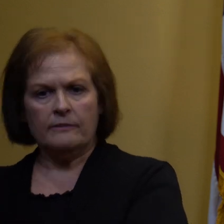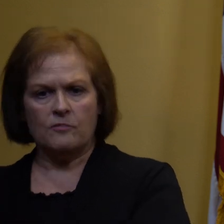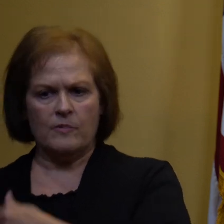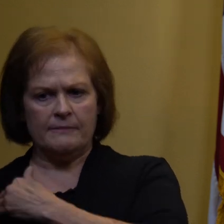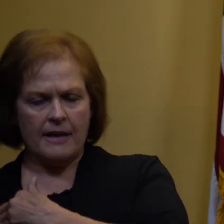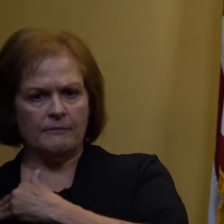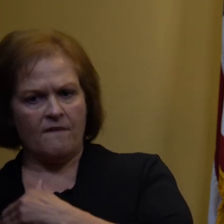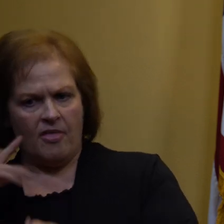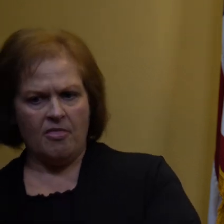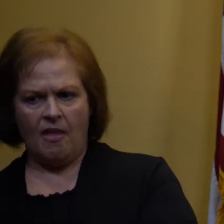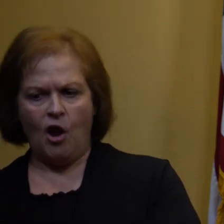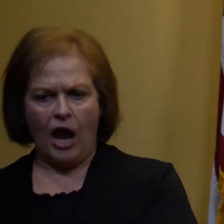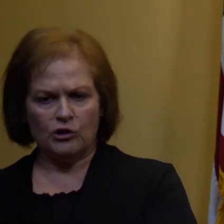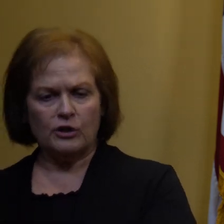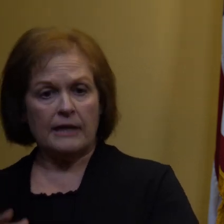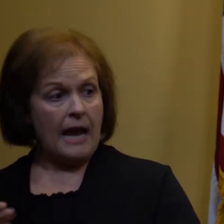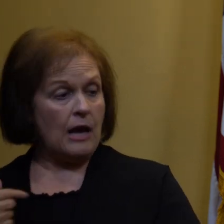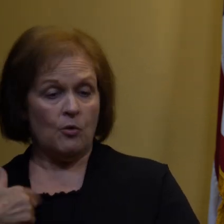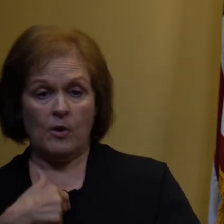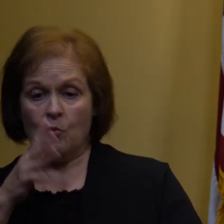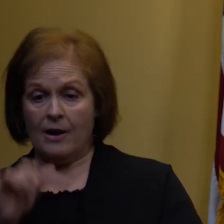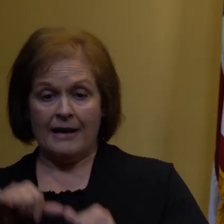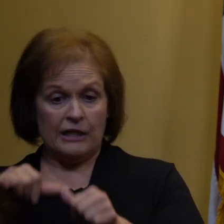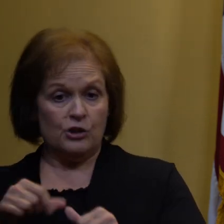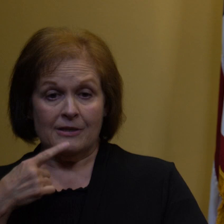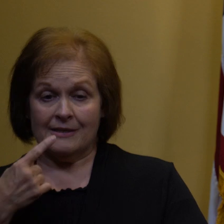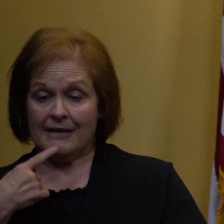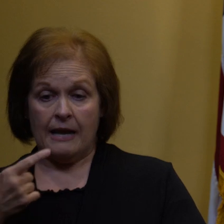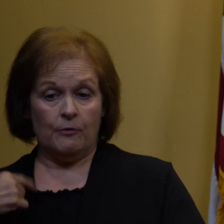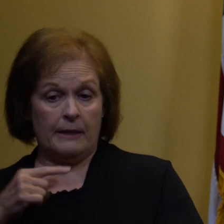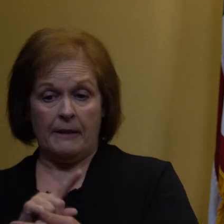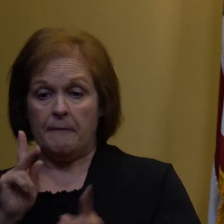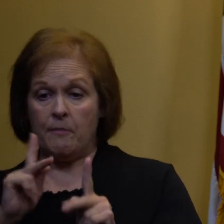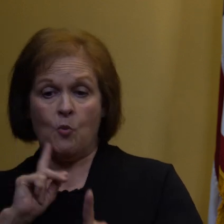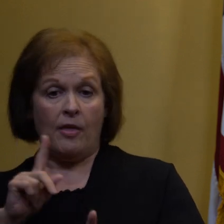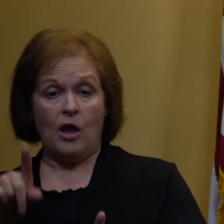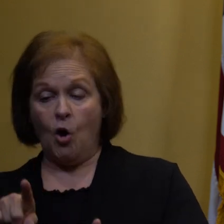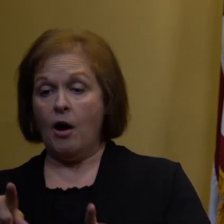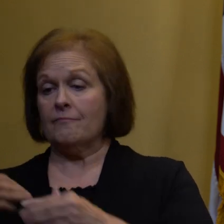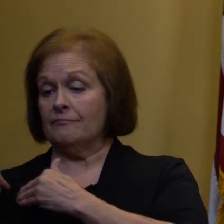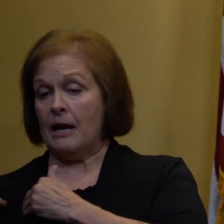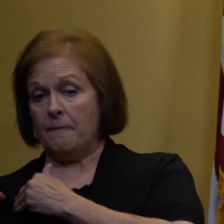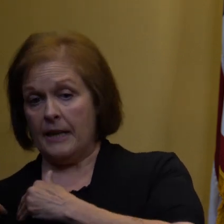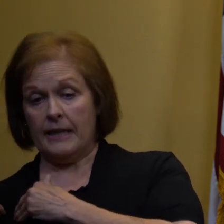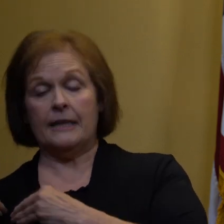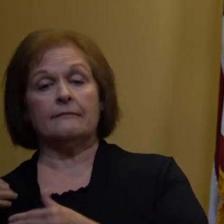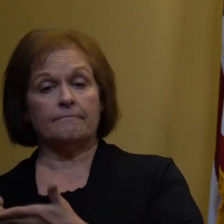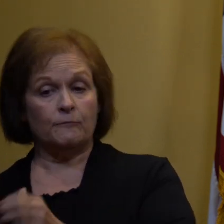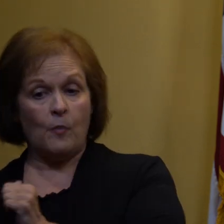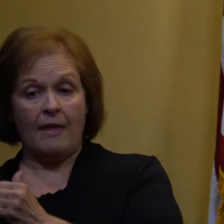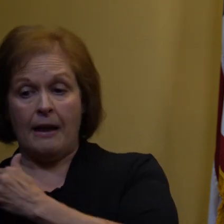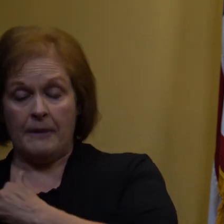their actions, and we will again continue to say, meeting people where they are. Accountability breeds